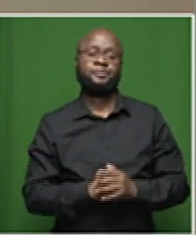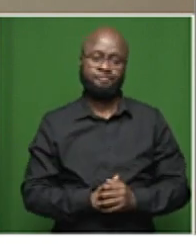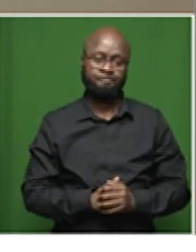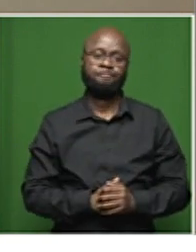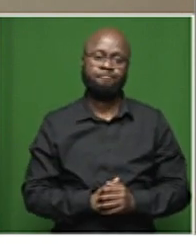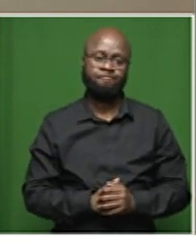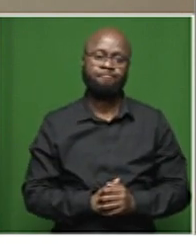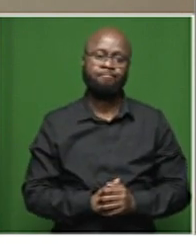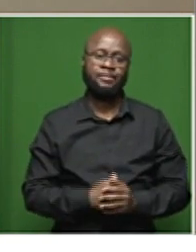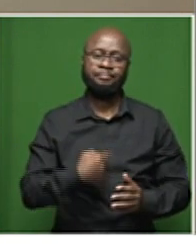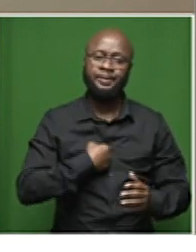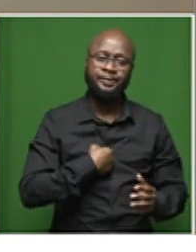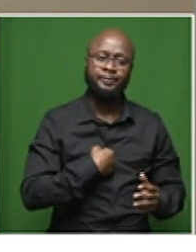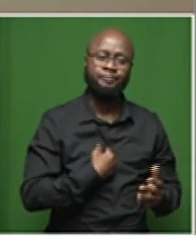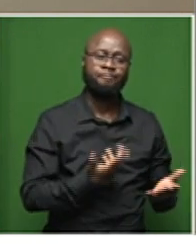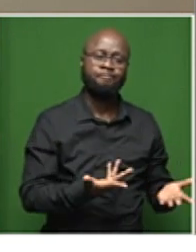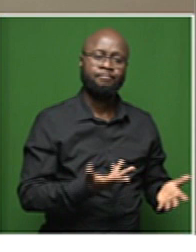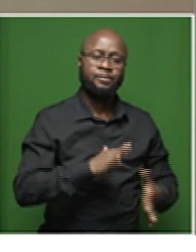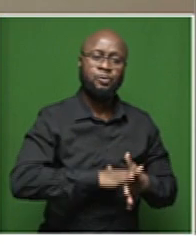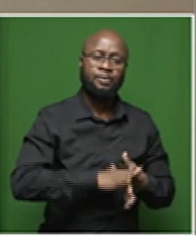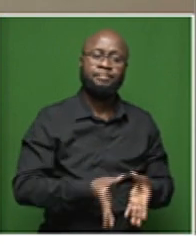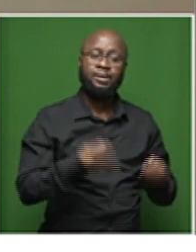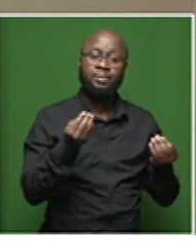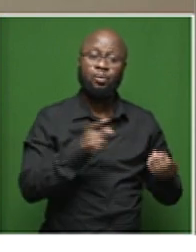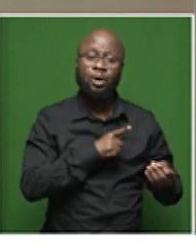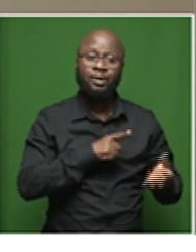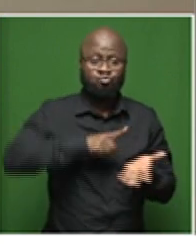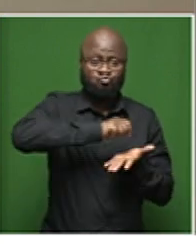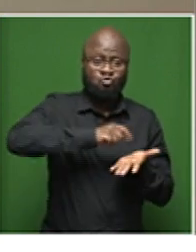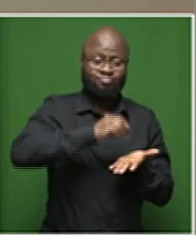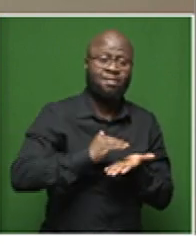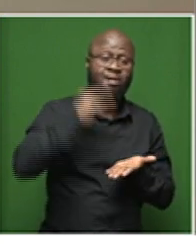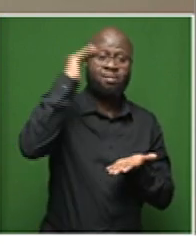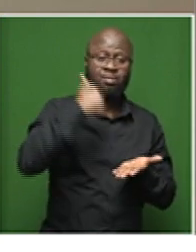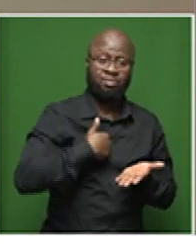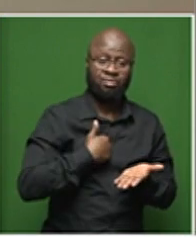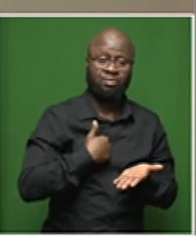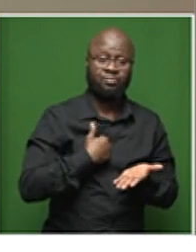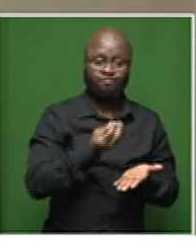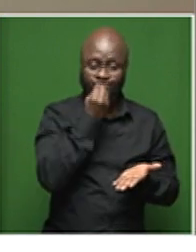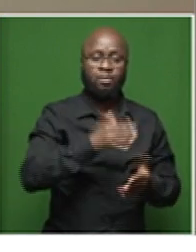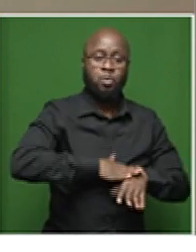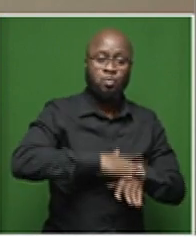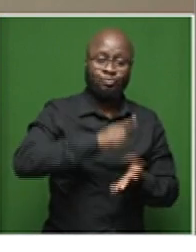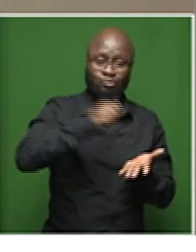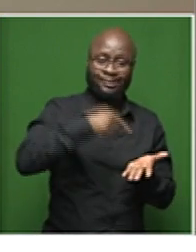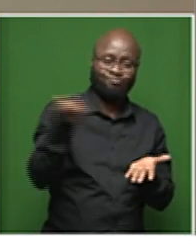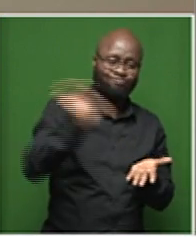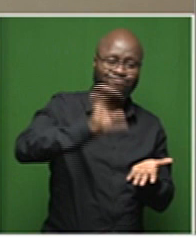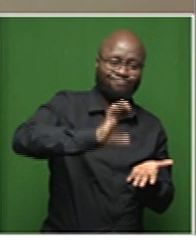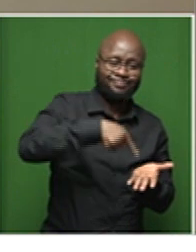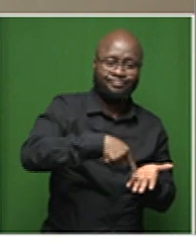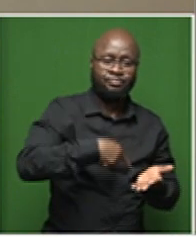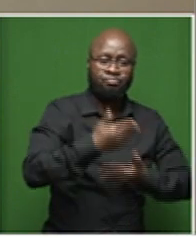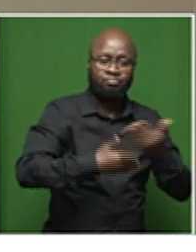I found out when I came here for my diabetes appointment, I didn't have any symptoms. So I was put